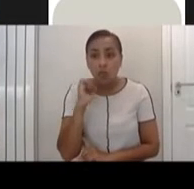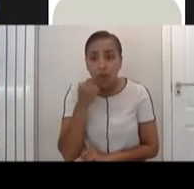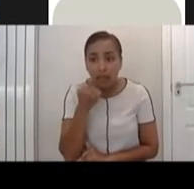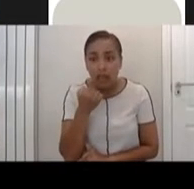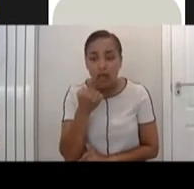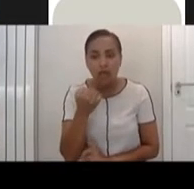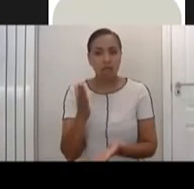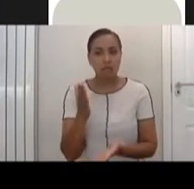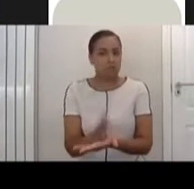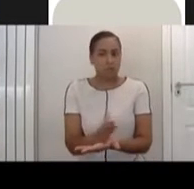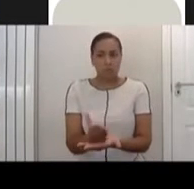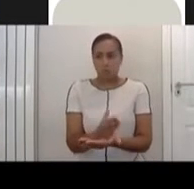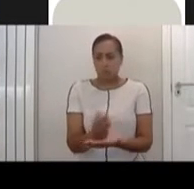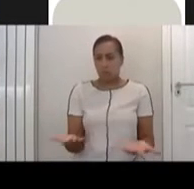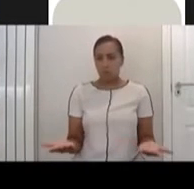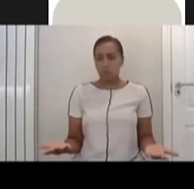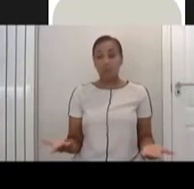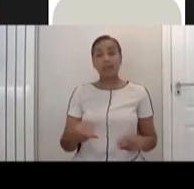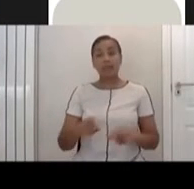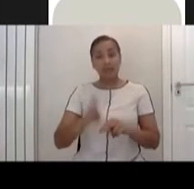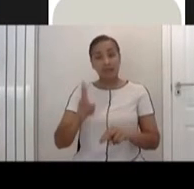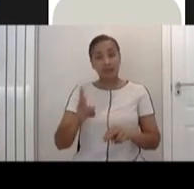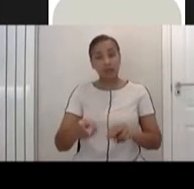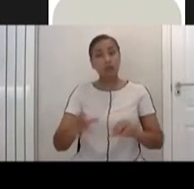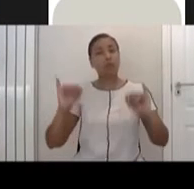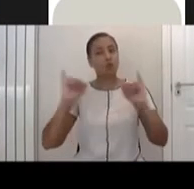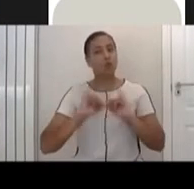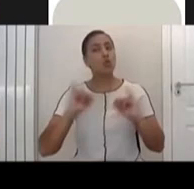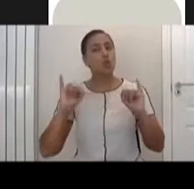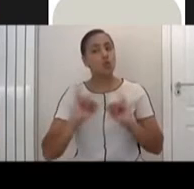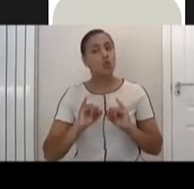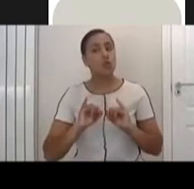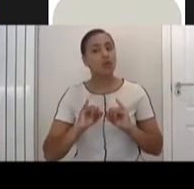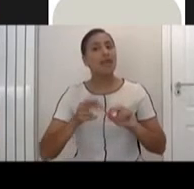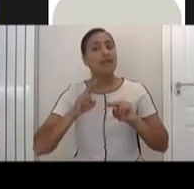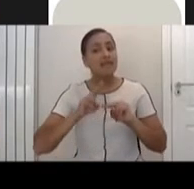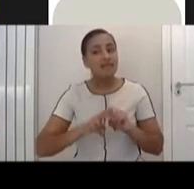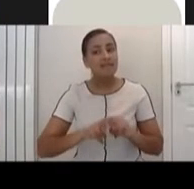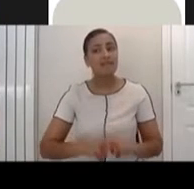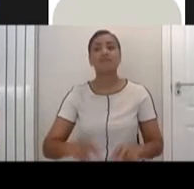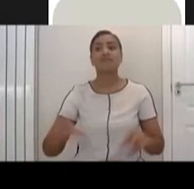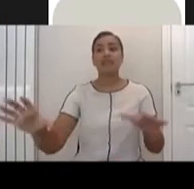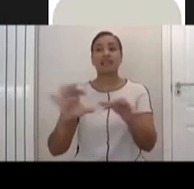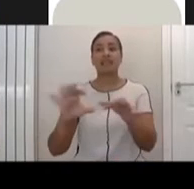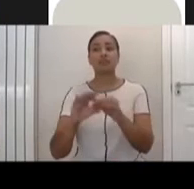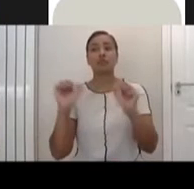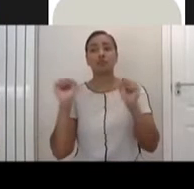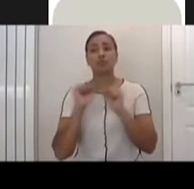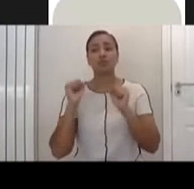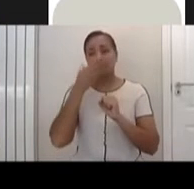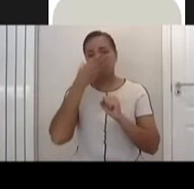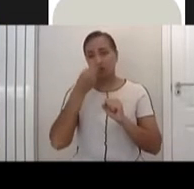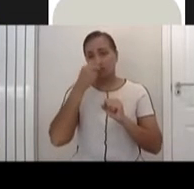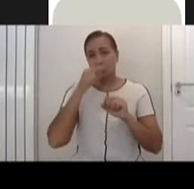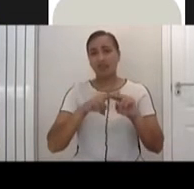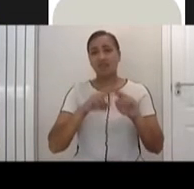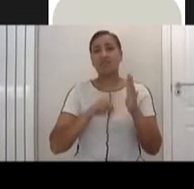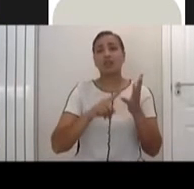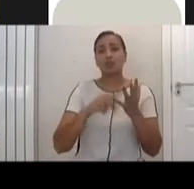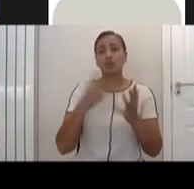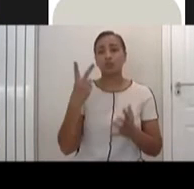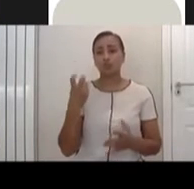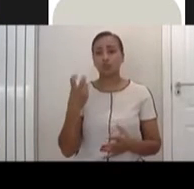could be quite severe, particularly if it lines up with winter flu and you have two viruses circulating at the same